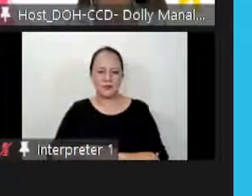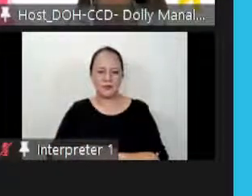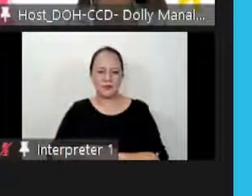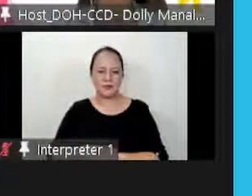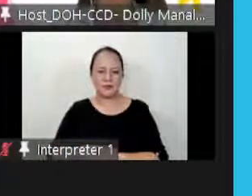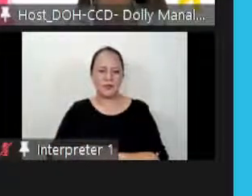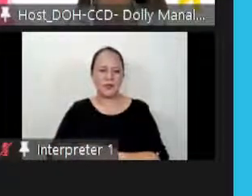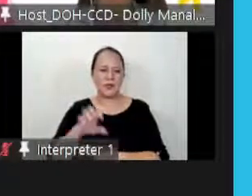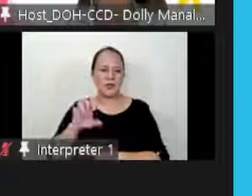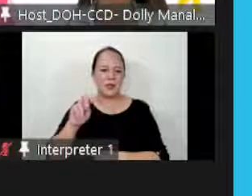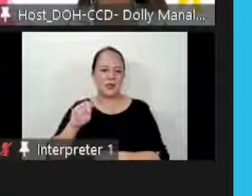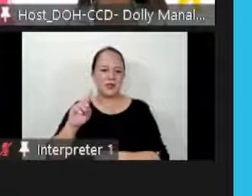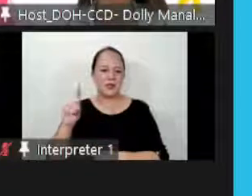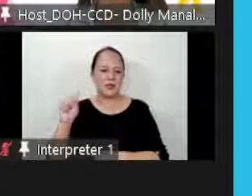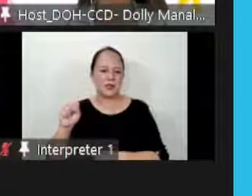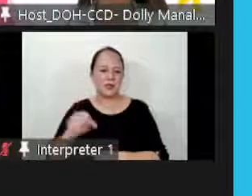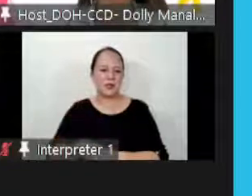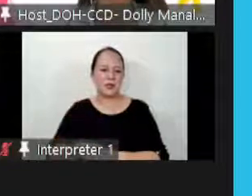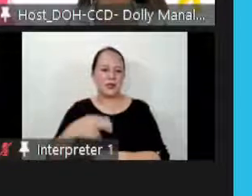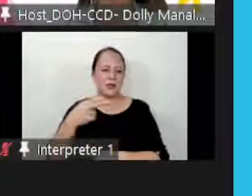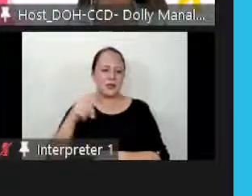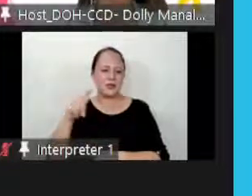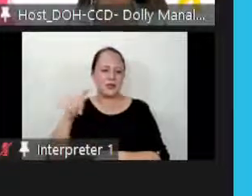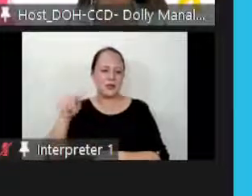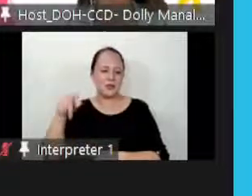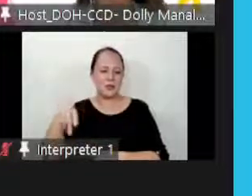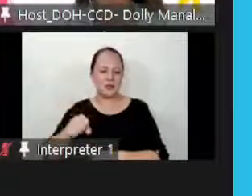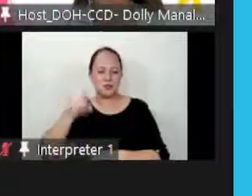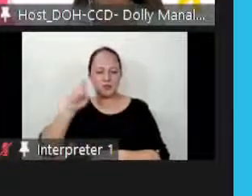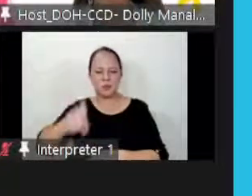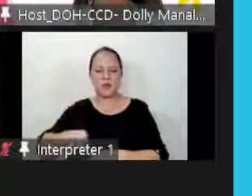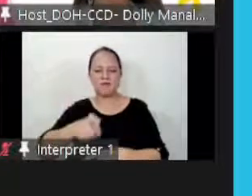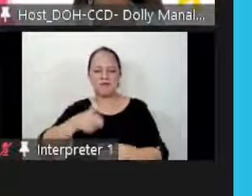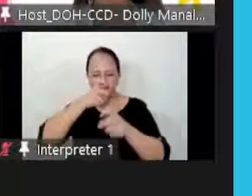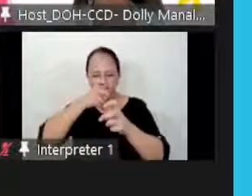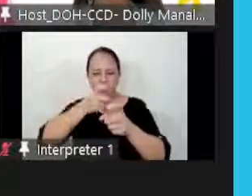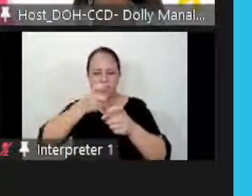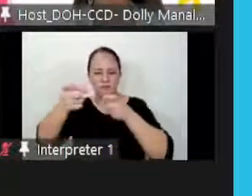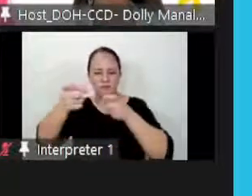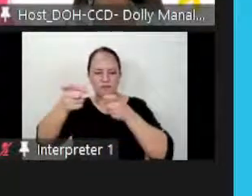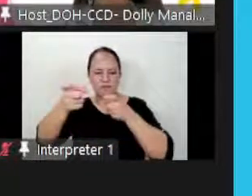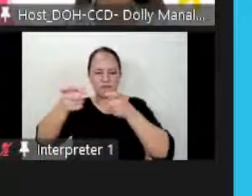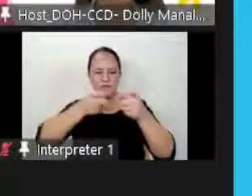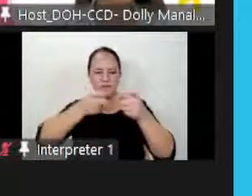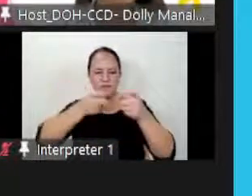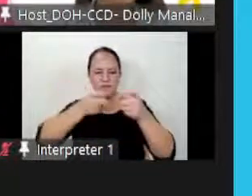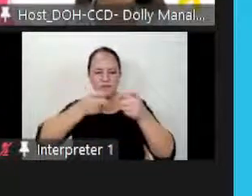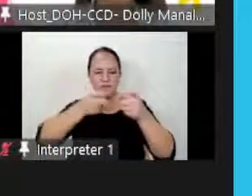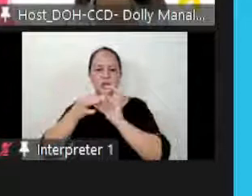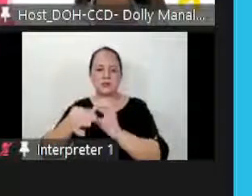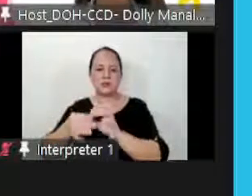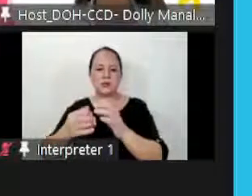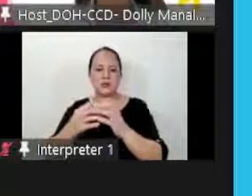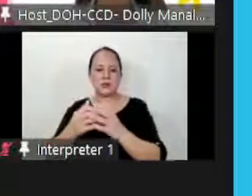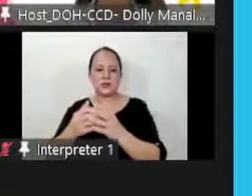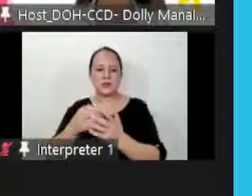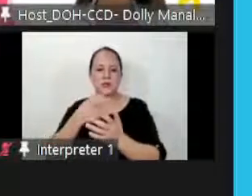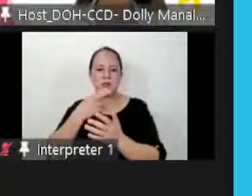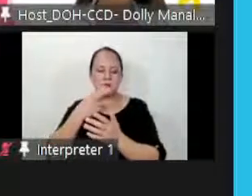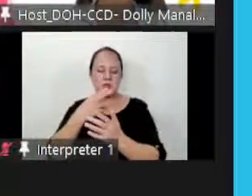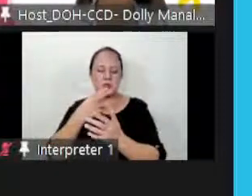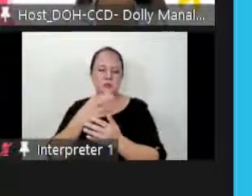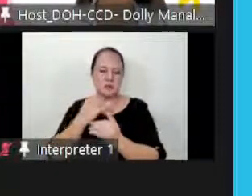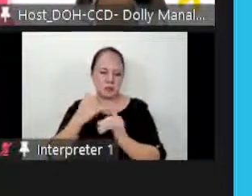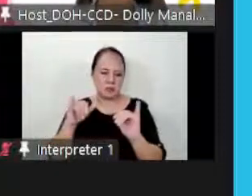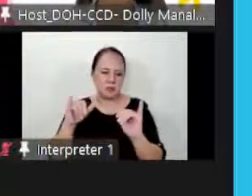ENDDS and HTPs must be strictly regulated as they are designed to mimic conventional cigarette smoking